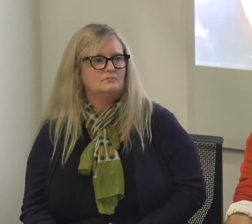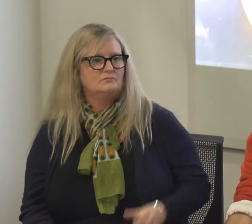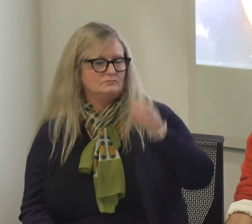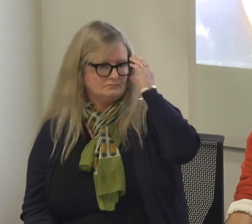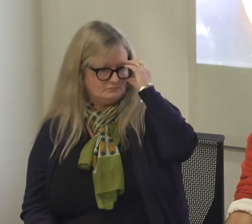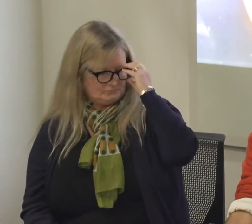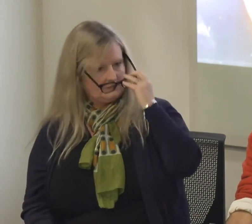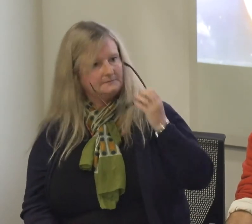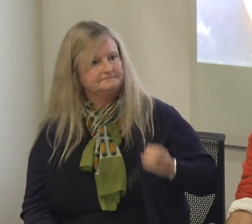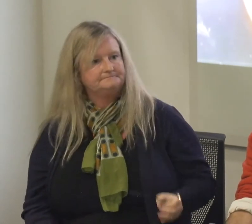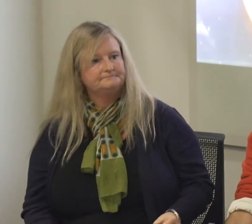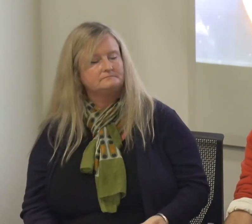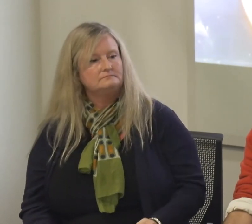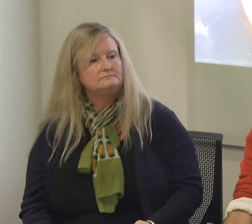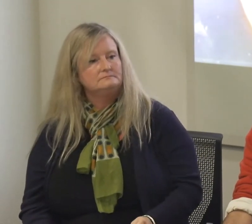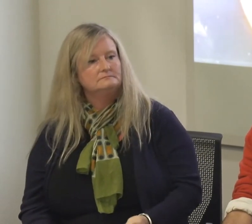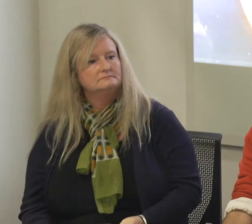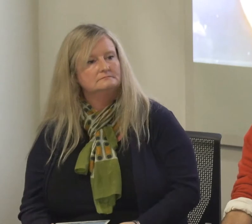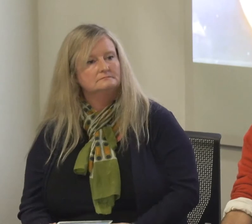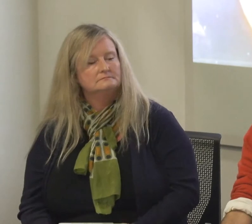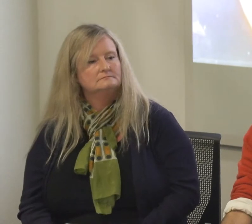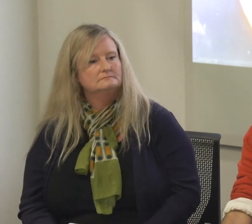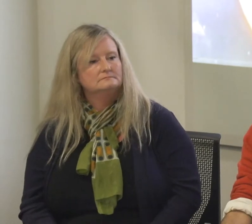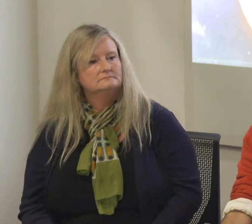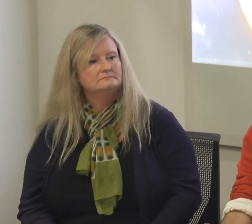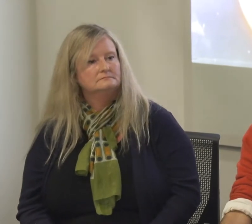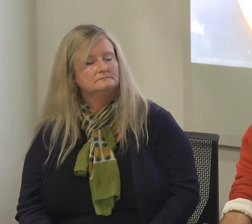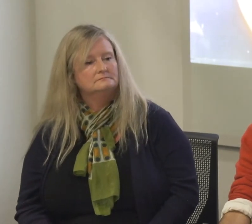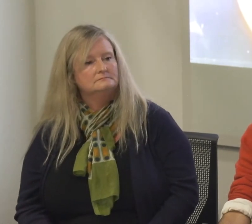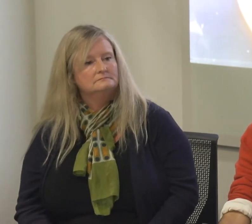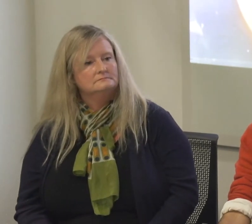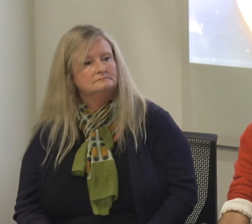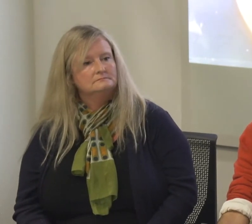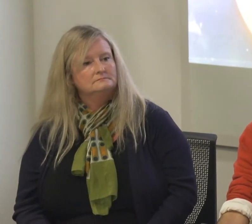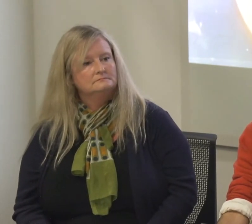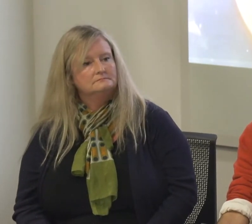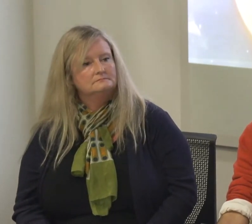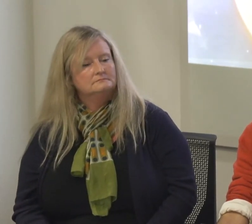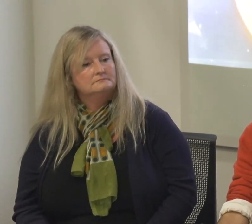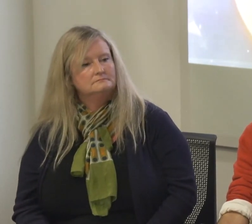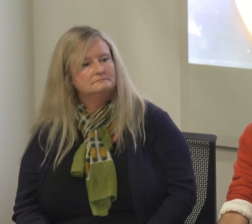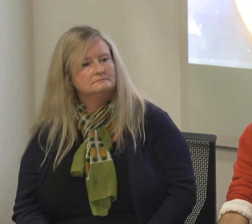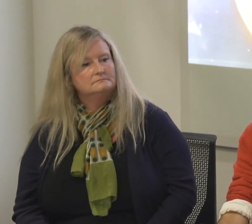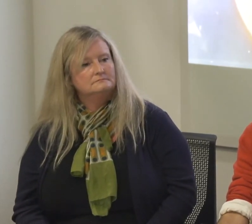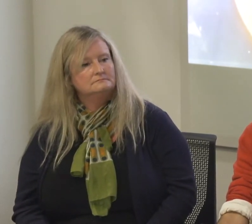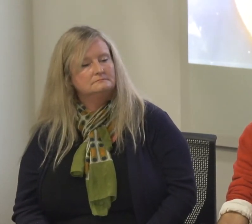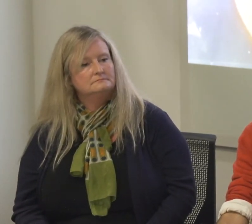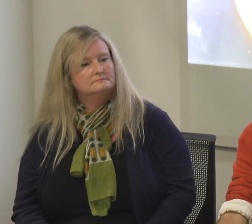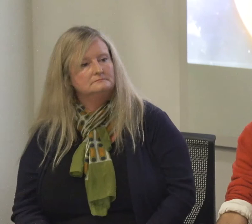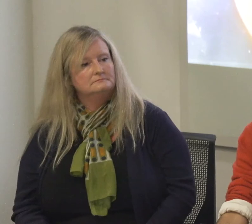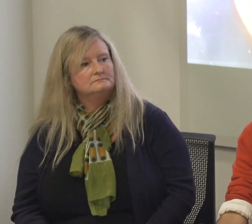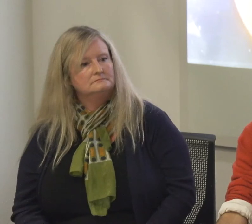Hi, everyone. Thank you. I'm going to first start with a quote: the strongest people are those whose battles we know nothing